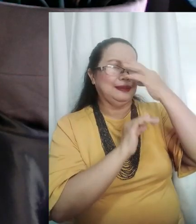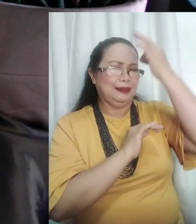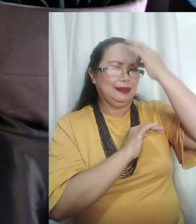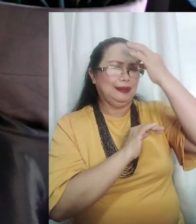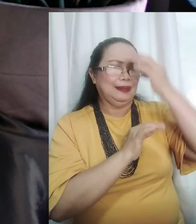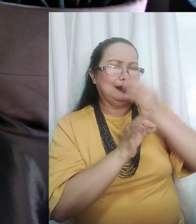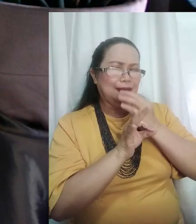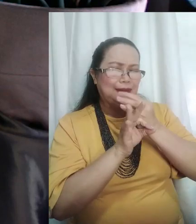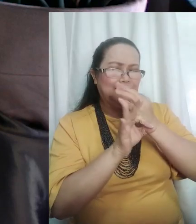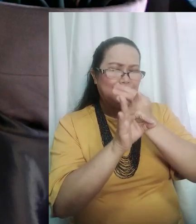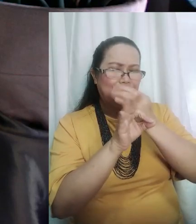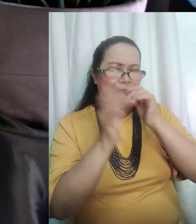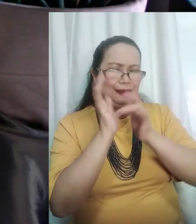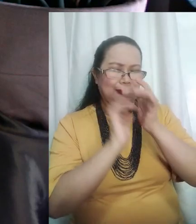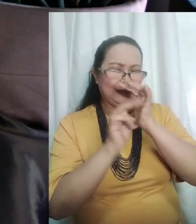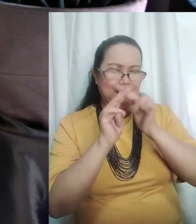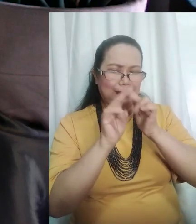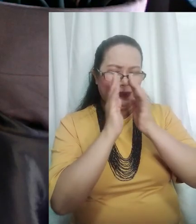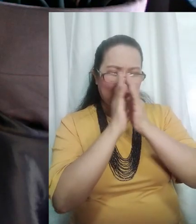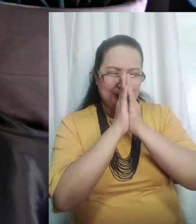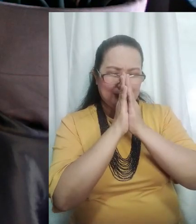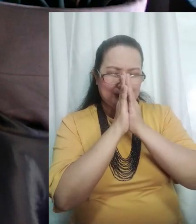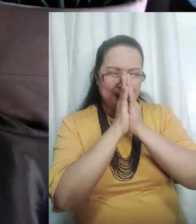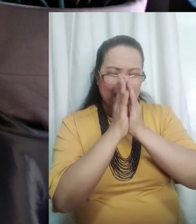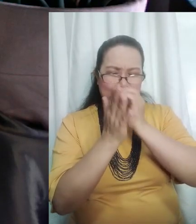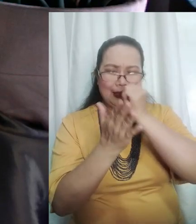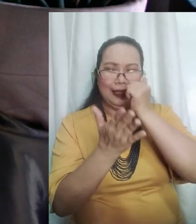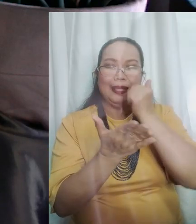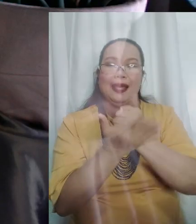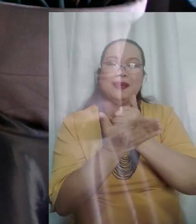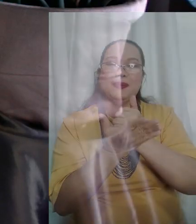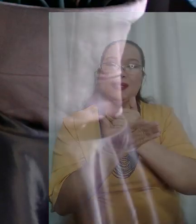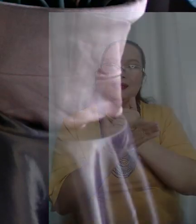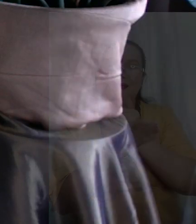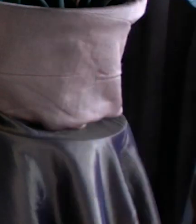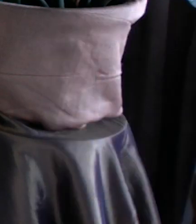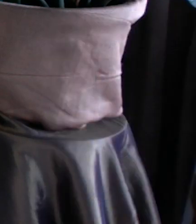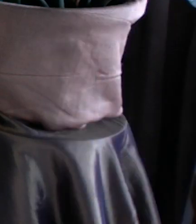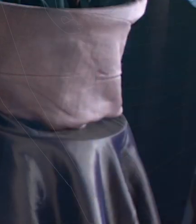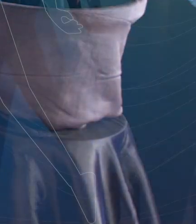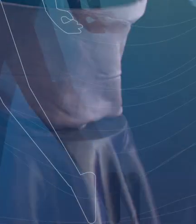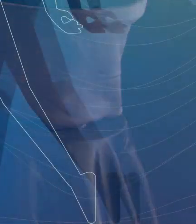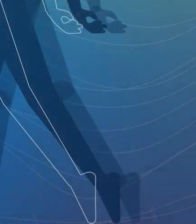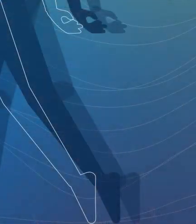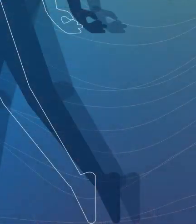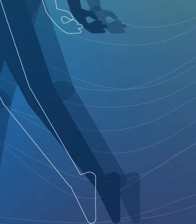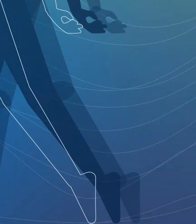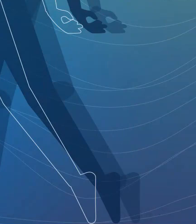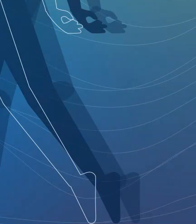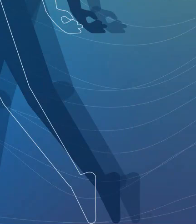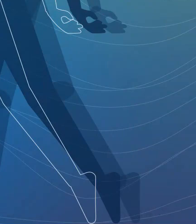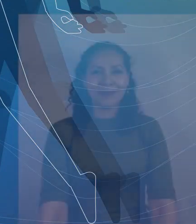Find us faithful, Lord. In Jesus' name we pray. Amen. God bless you.